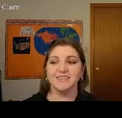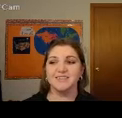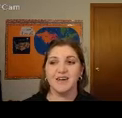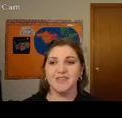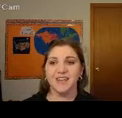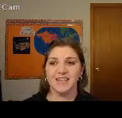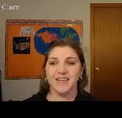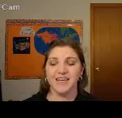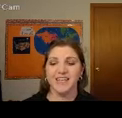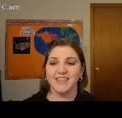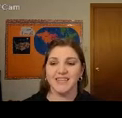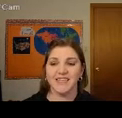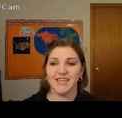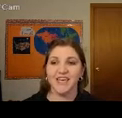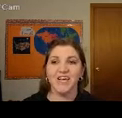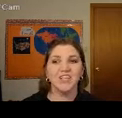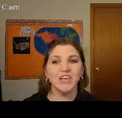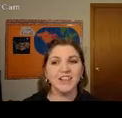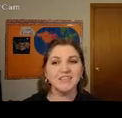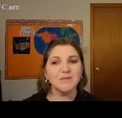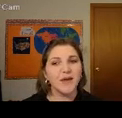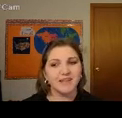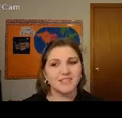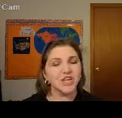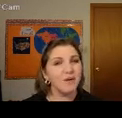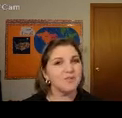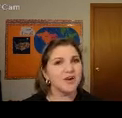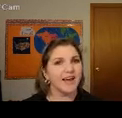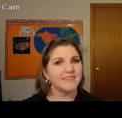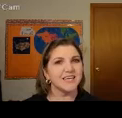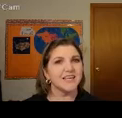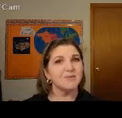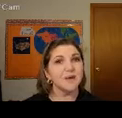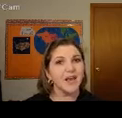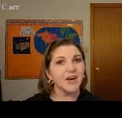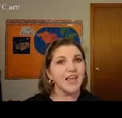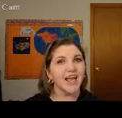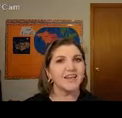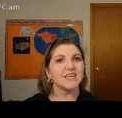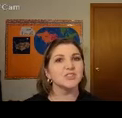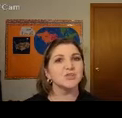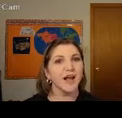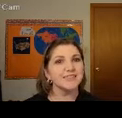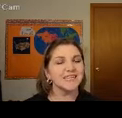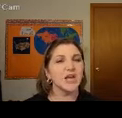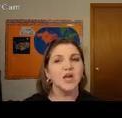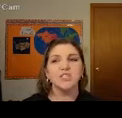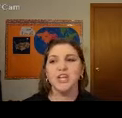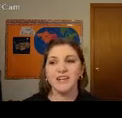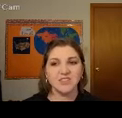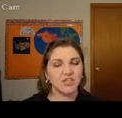is definitely Lily. Look at this amazing job you guys did comparing and